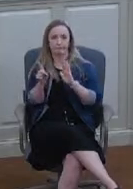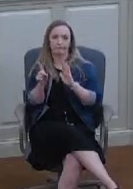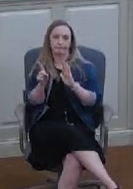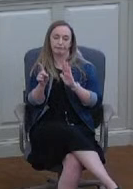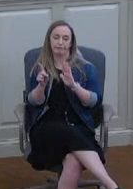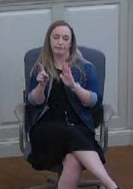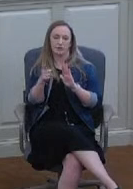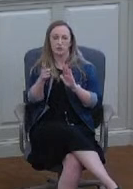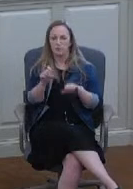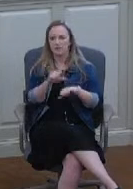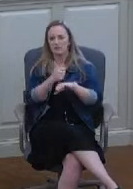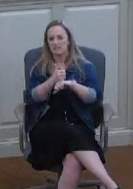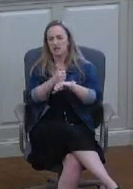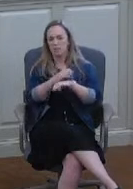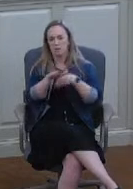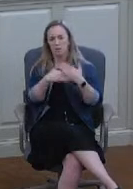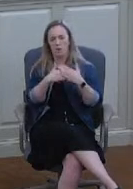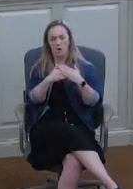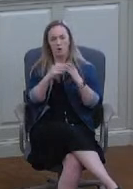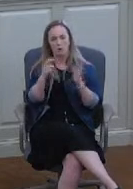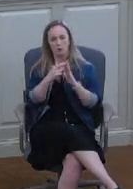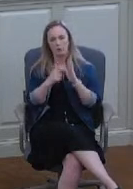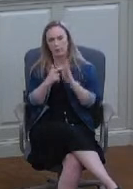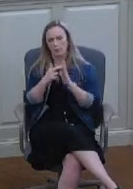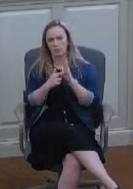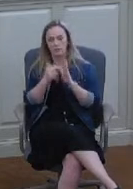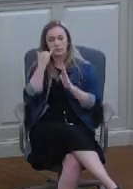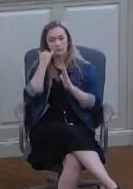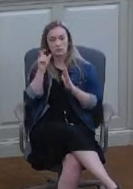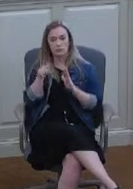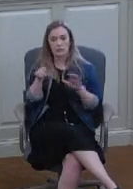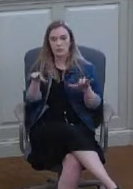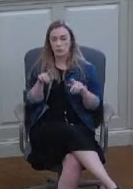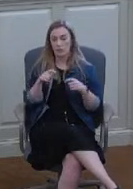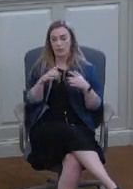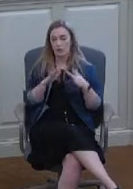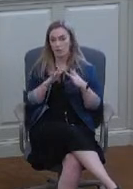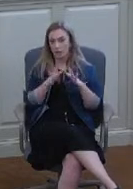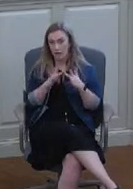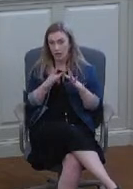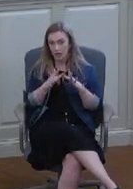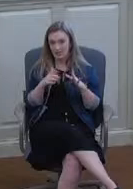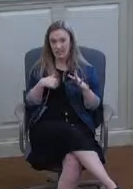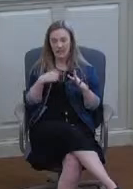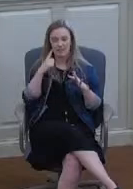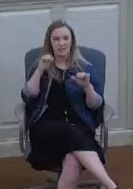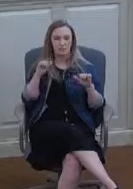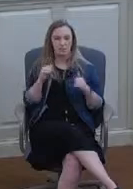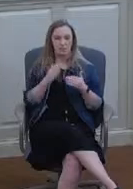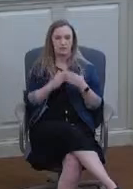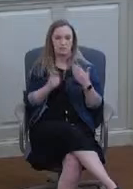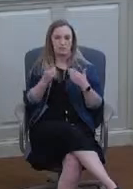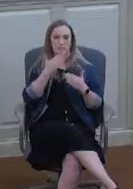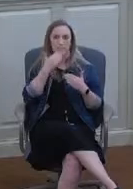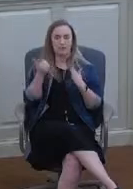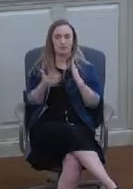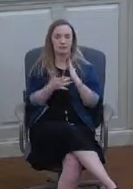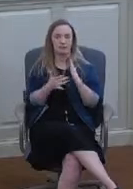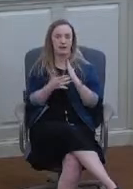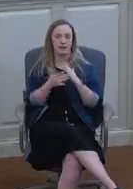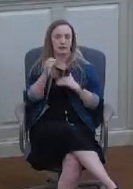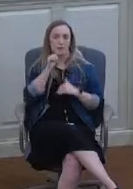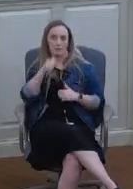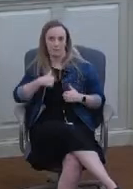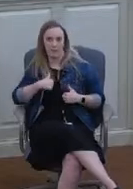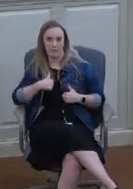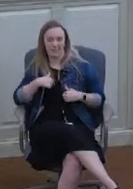those parameters in place. If you need to do it electronically, I think probably somebody a little better tech whiz than I can